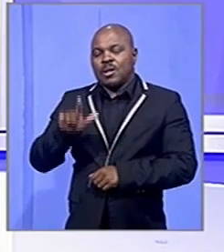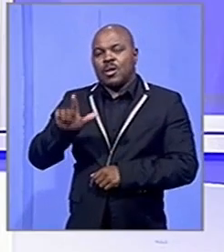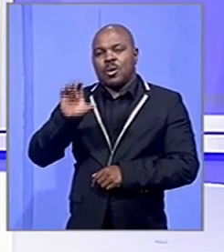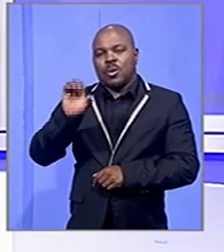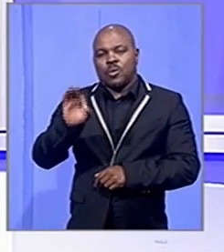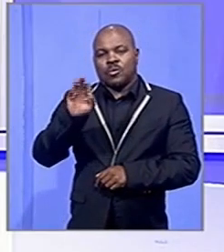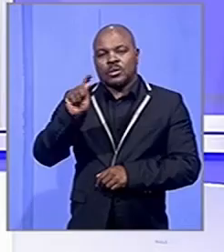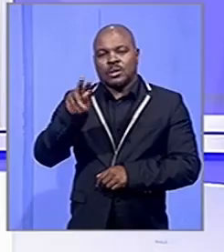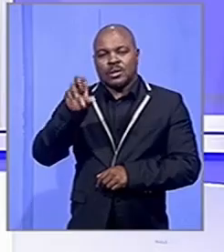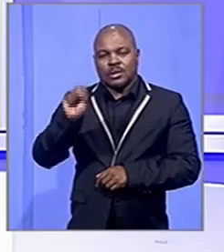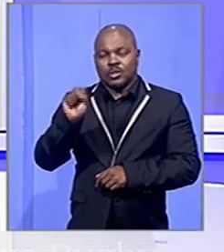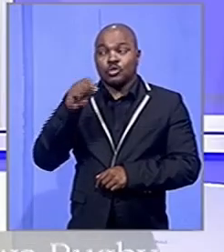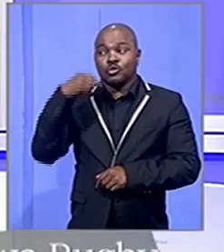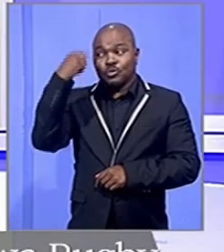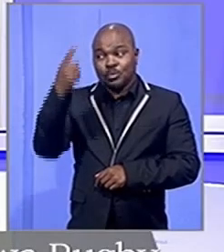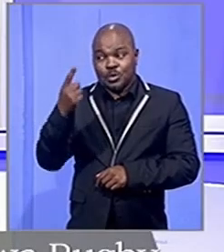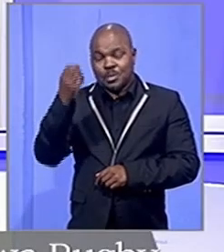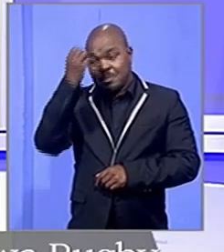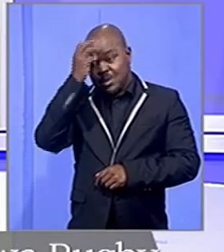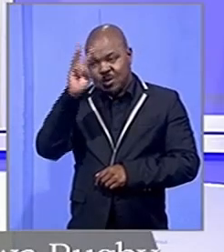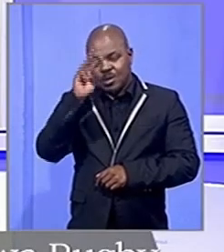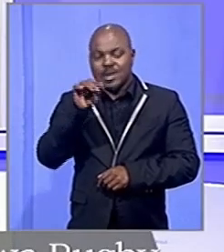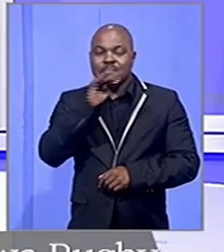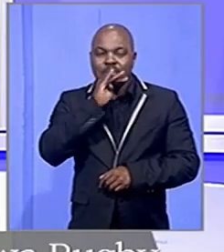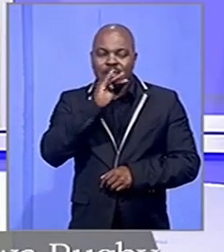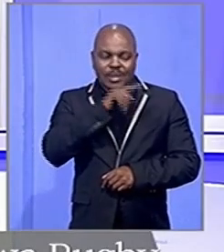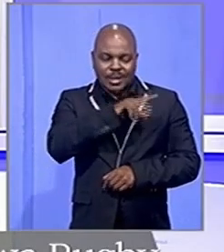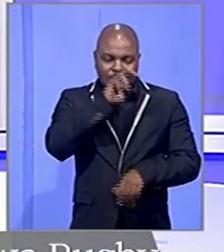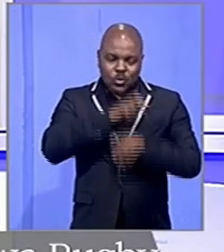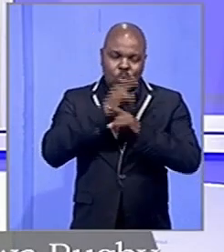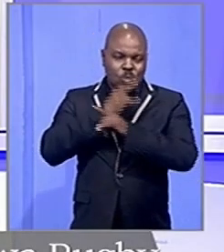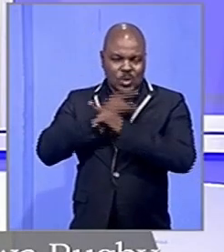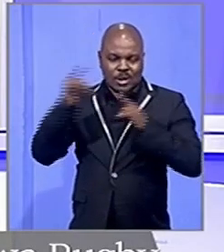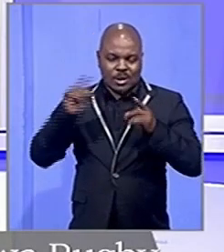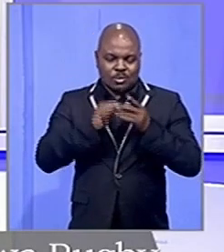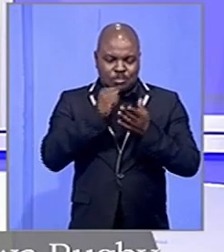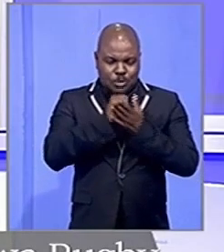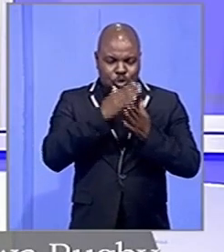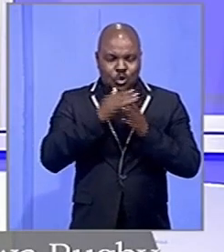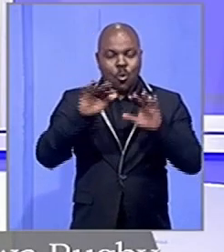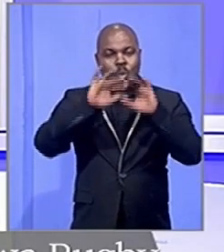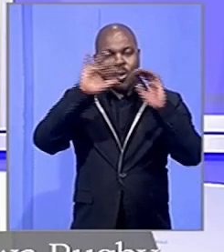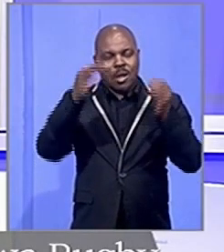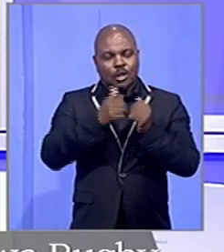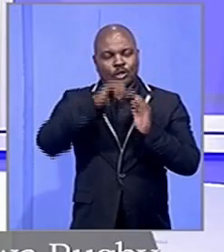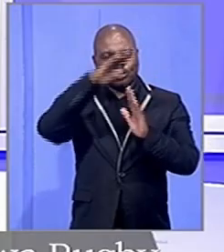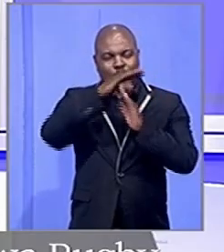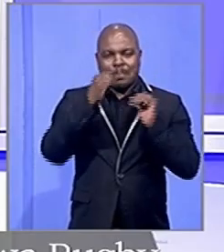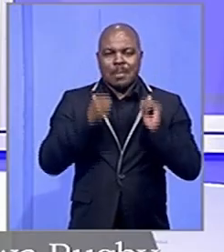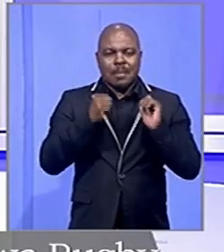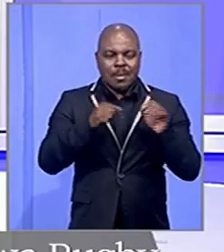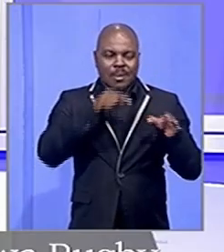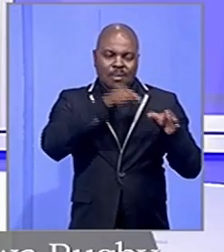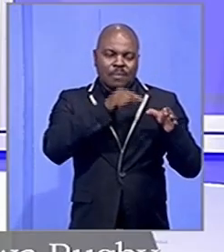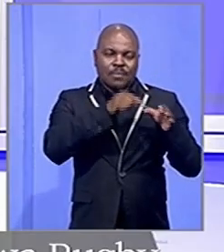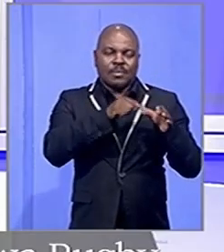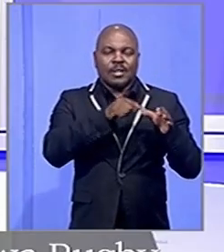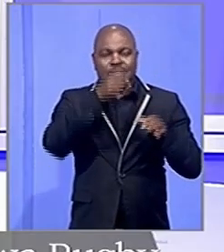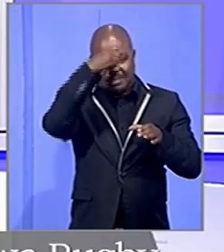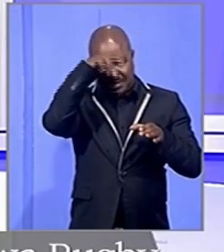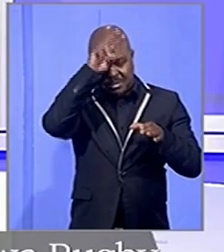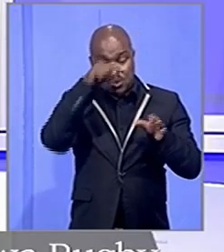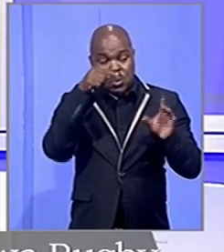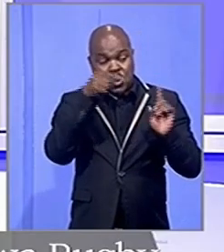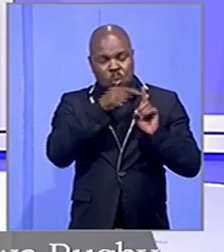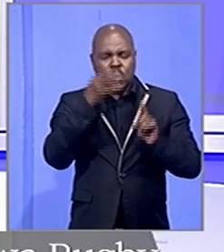kwa Pretoria o ka ga phenyo le go sireletsa maemo a bone a ntlha mo lefatsheng. Kolisi a re motshameko ono